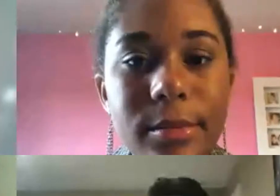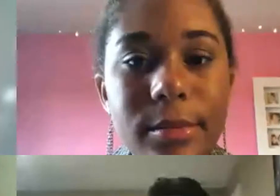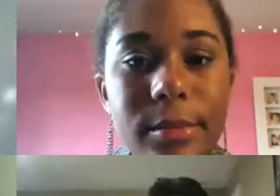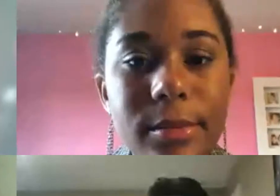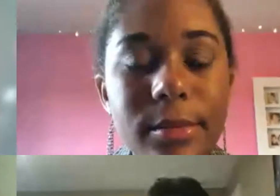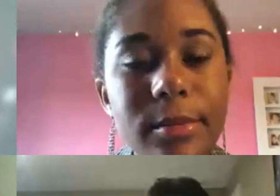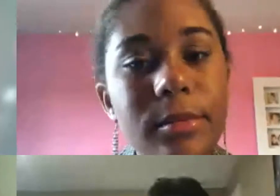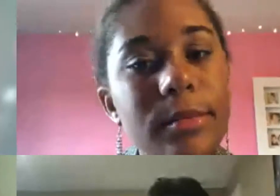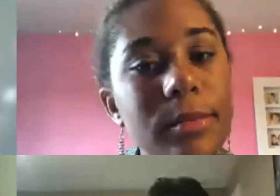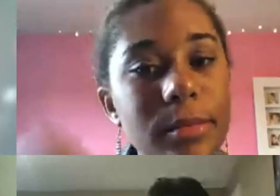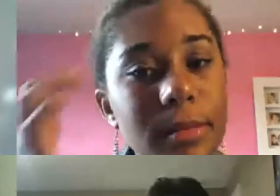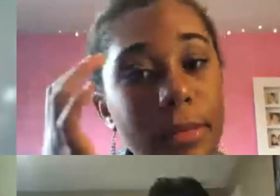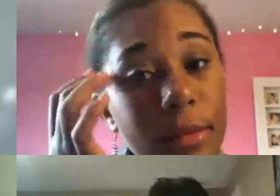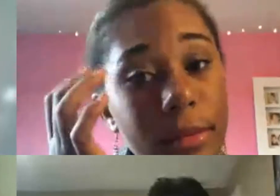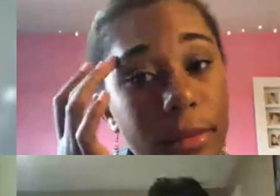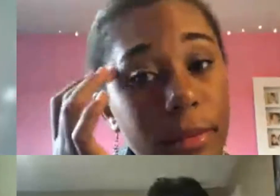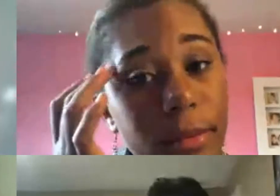You might be on mute.